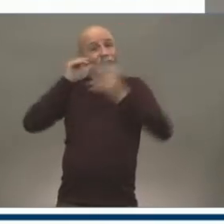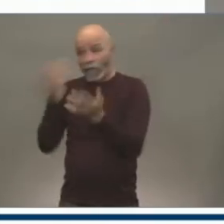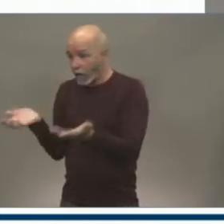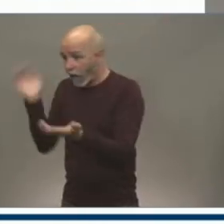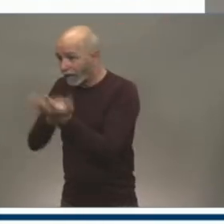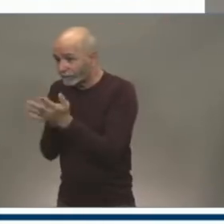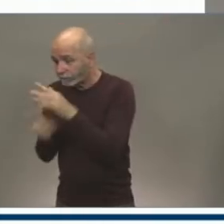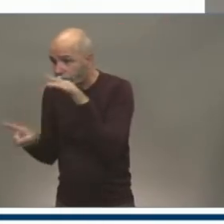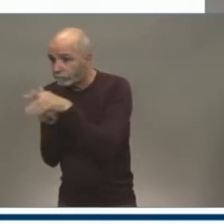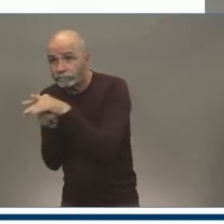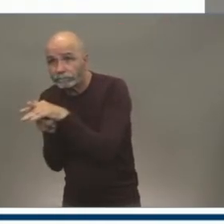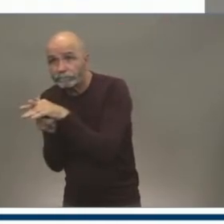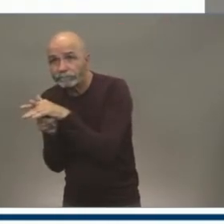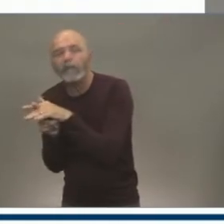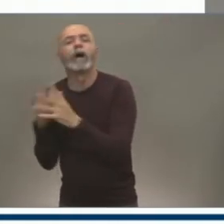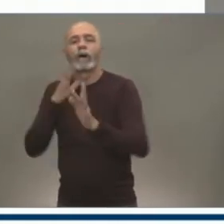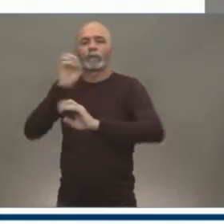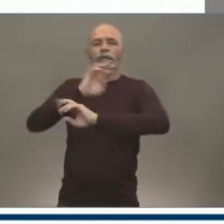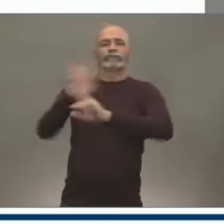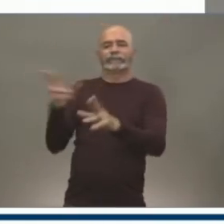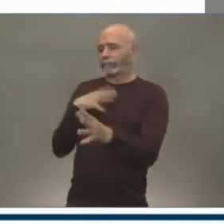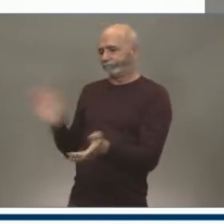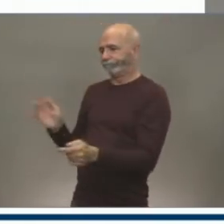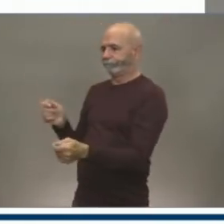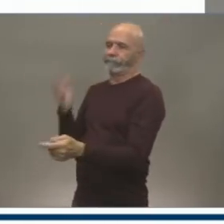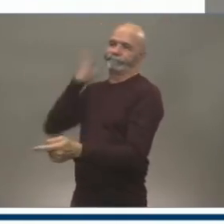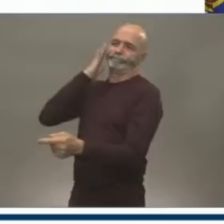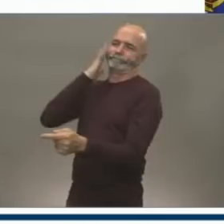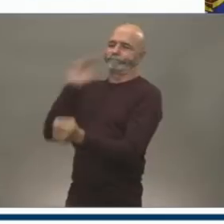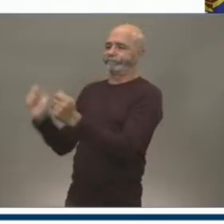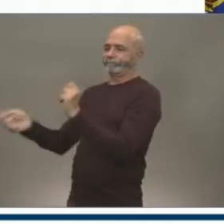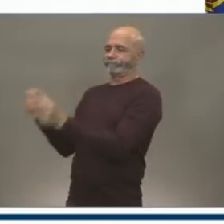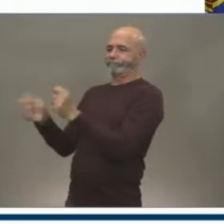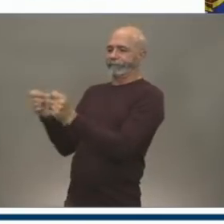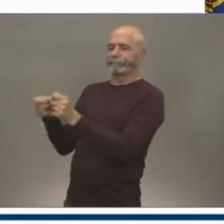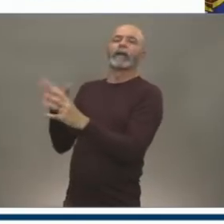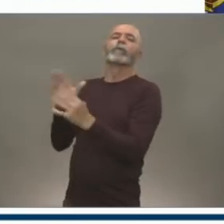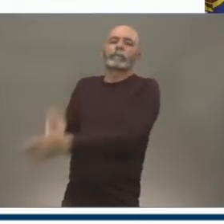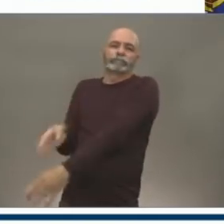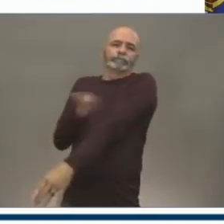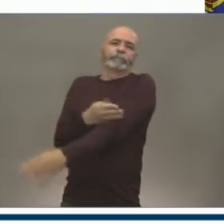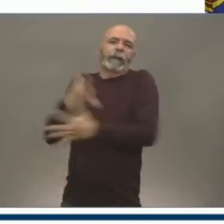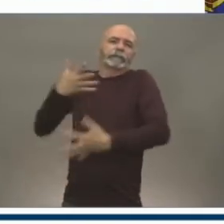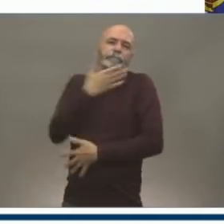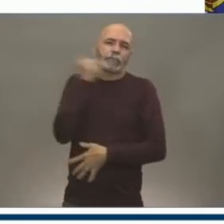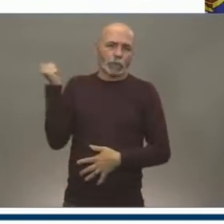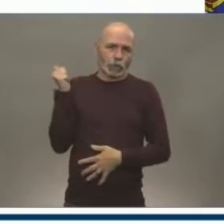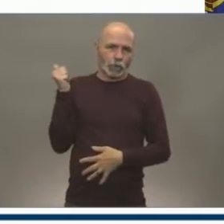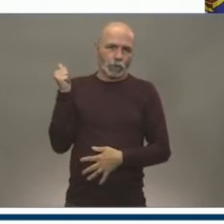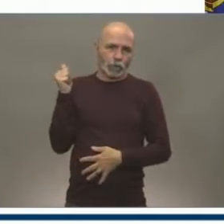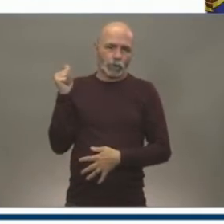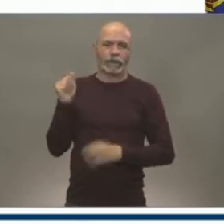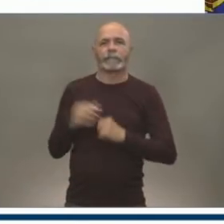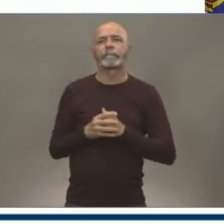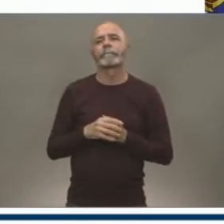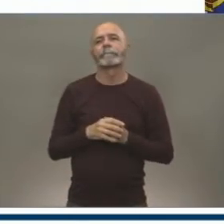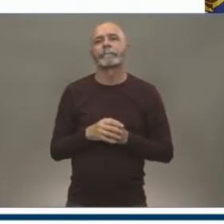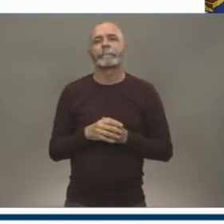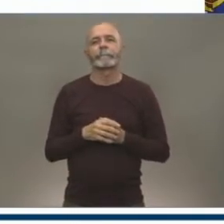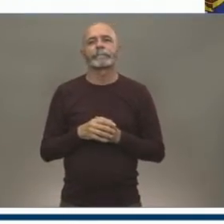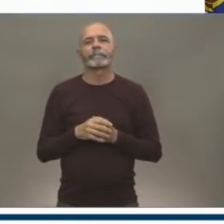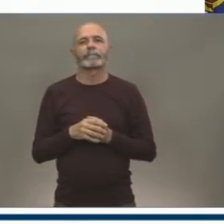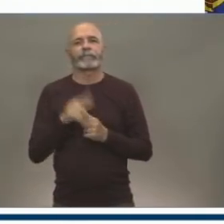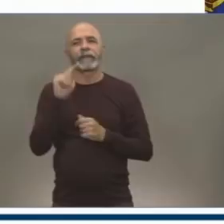it, adjust it and make it even better. Next, we'll go to Kyle Shaw from the Coast. Go ahead, Kyle. Thank